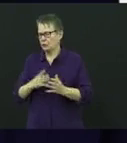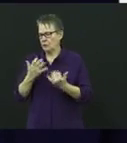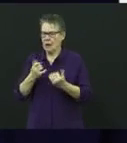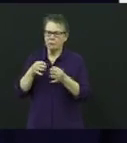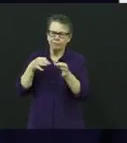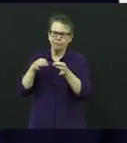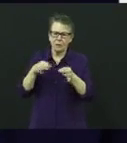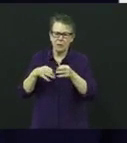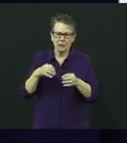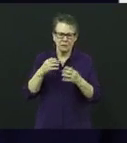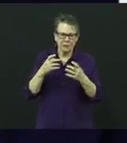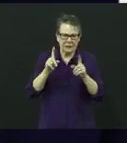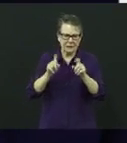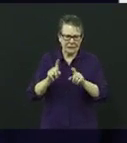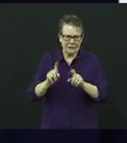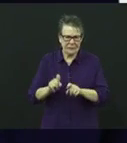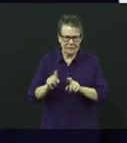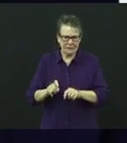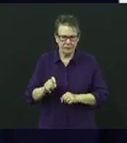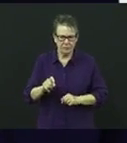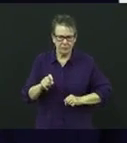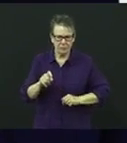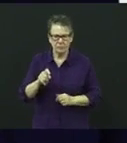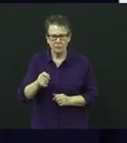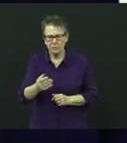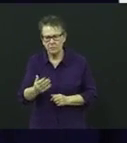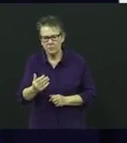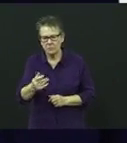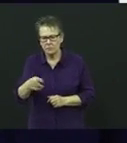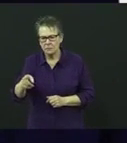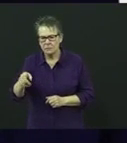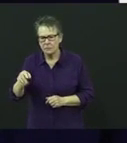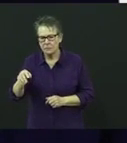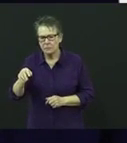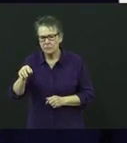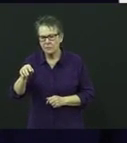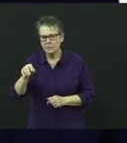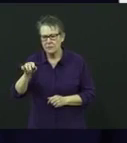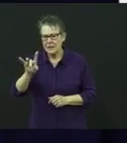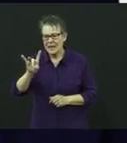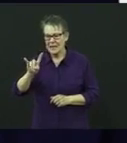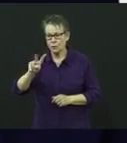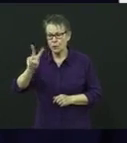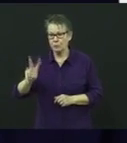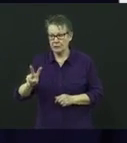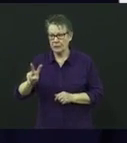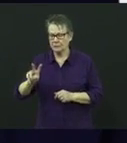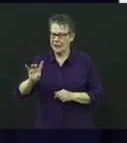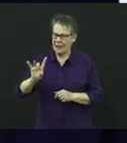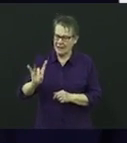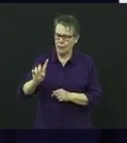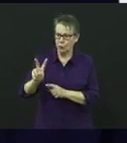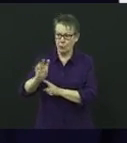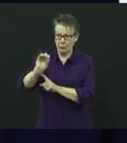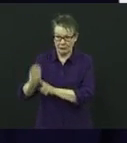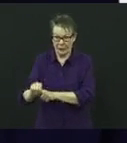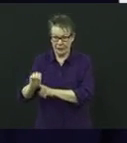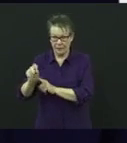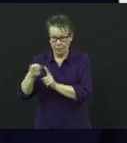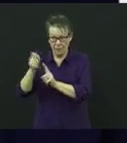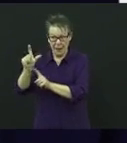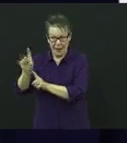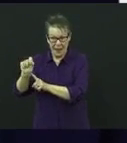a direct link into our data system, and then some smaller labs that are approved to do the testing and